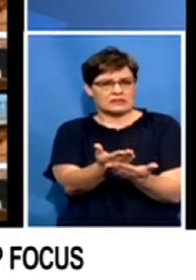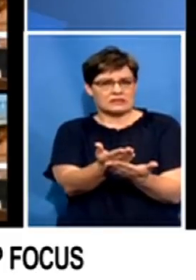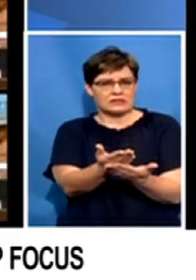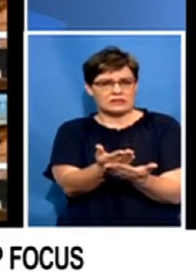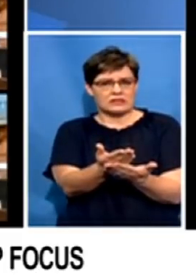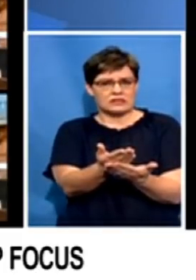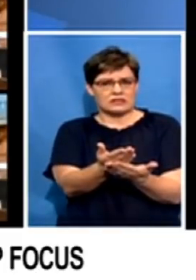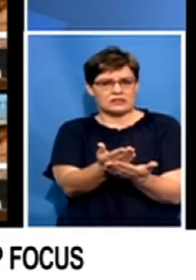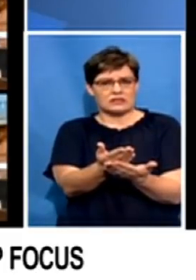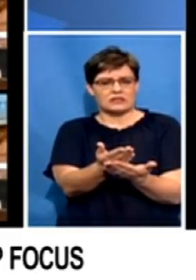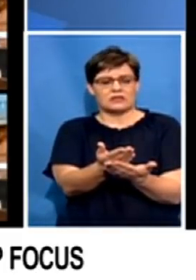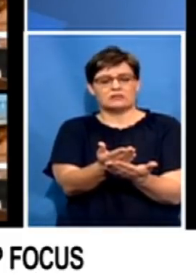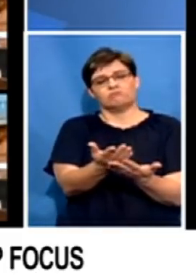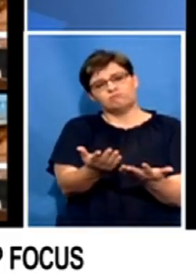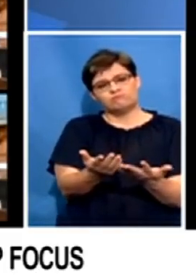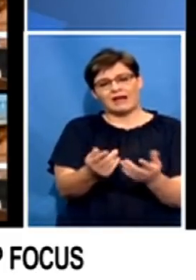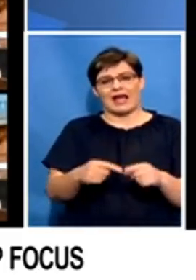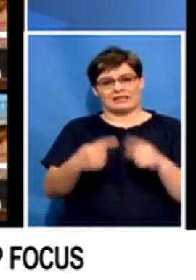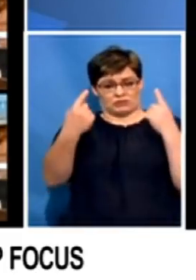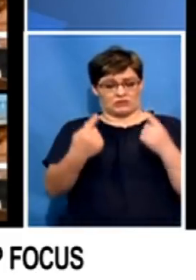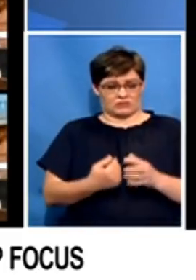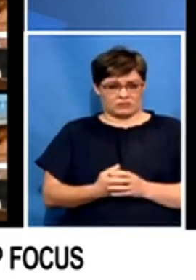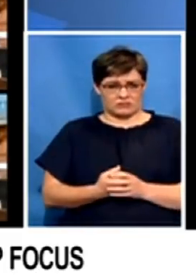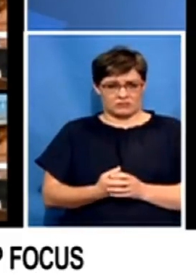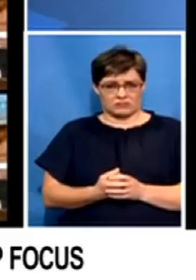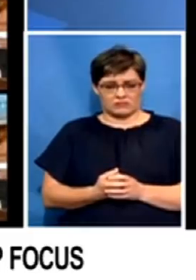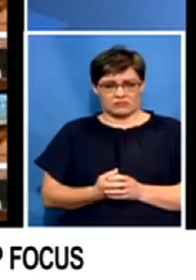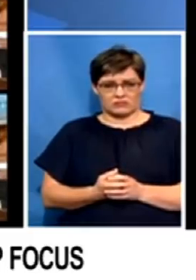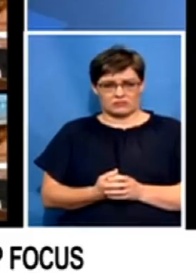in the sense that you even if it's not